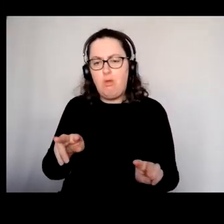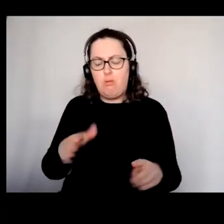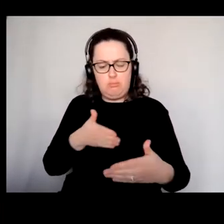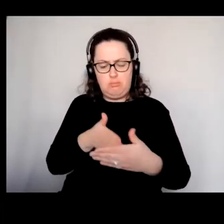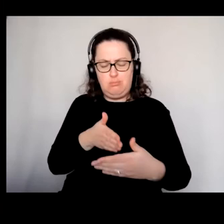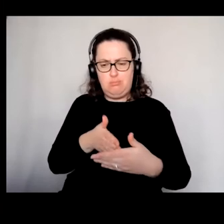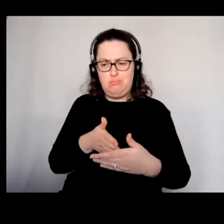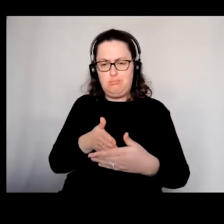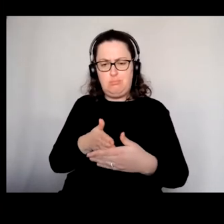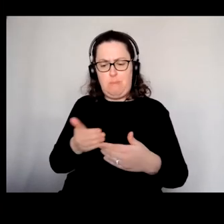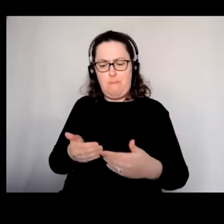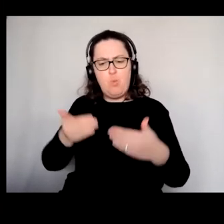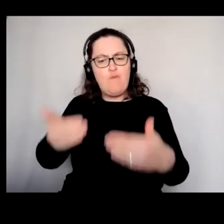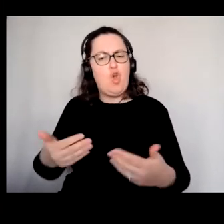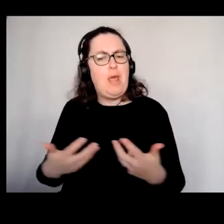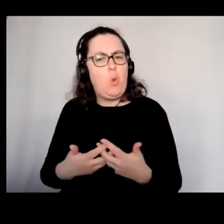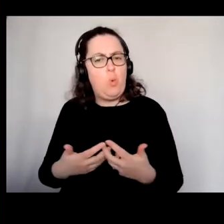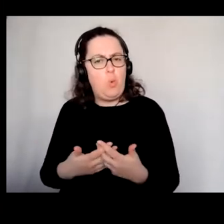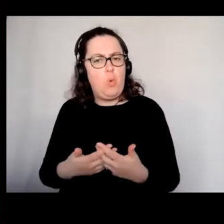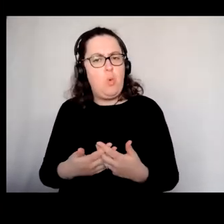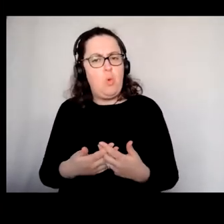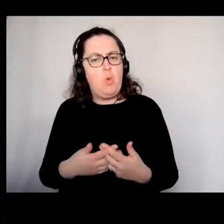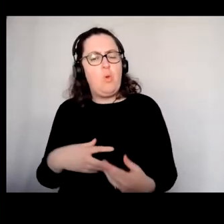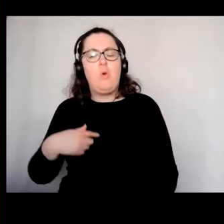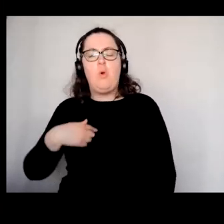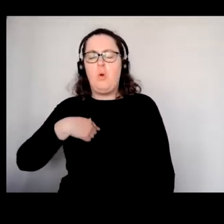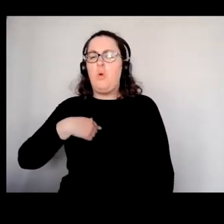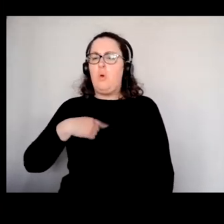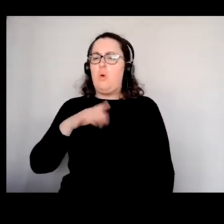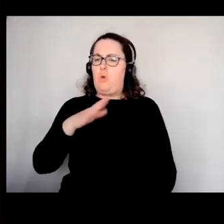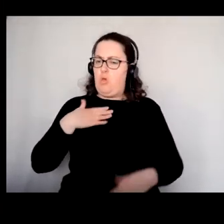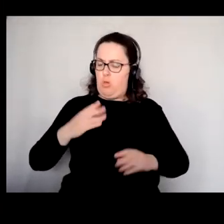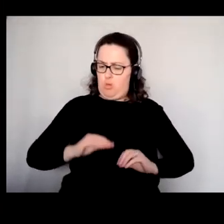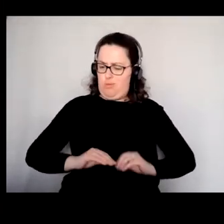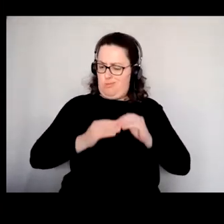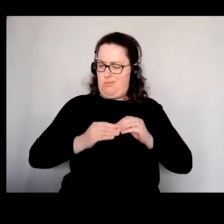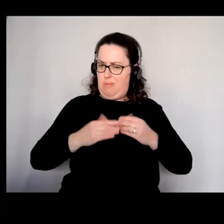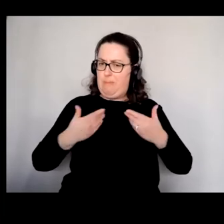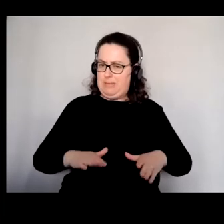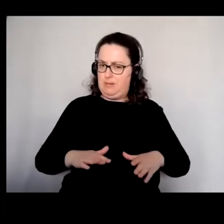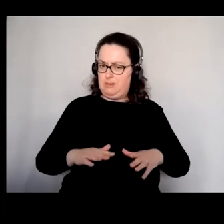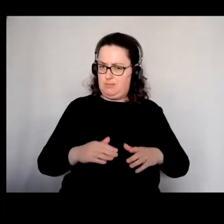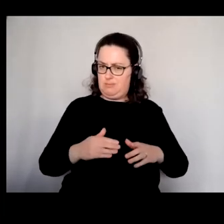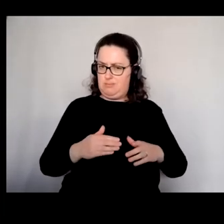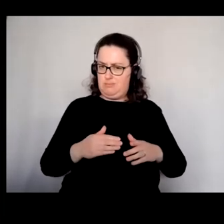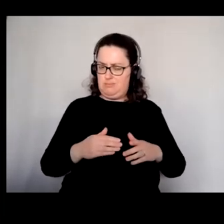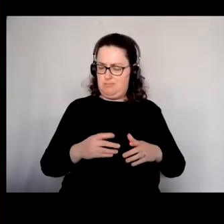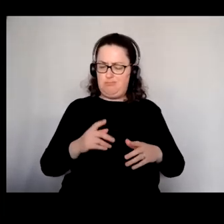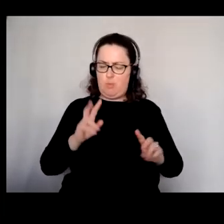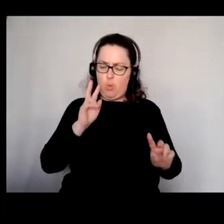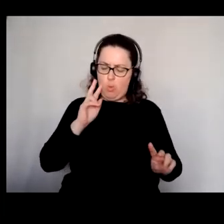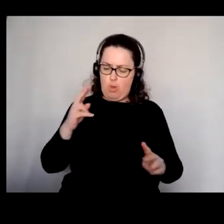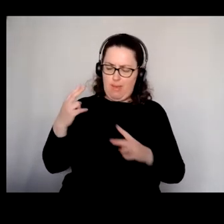impasse? I was just reminded of a piece of work that I created and just reflecting back on